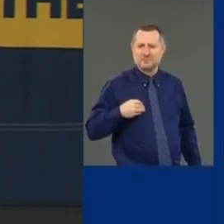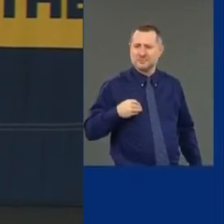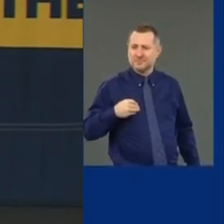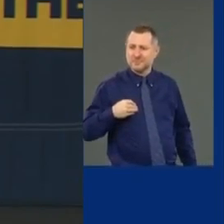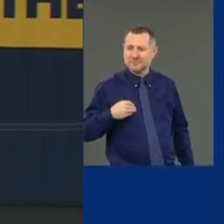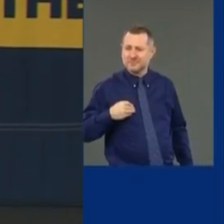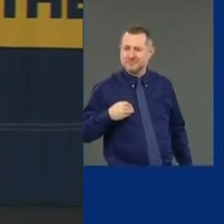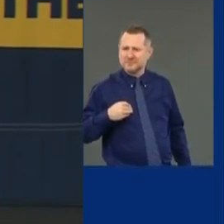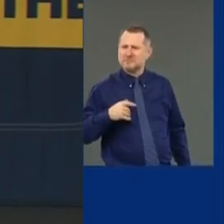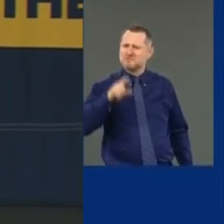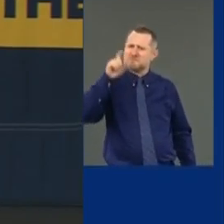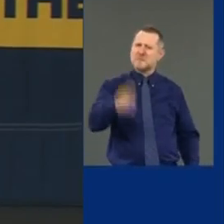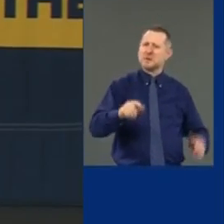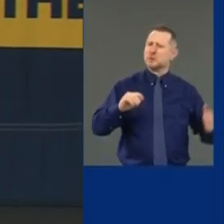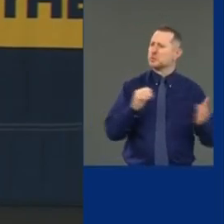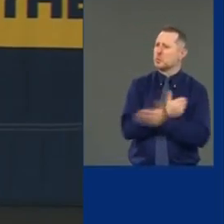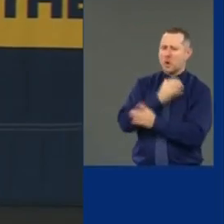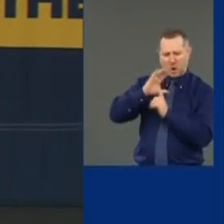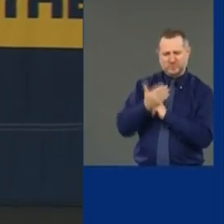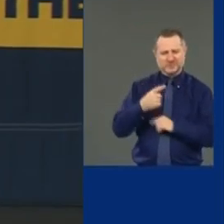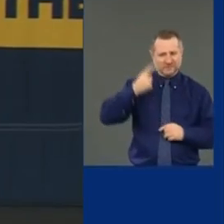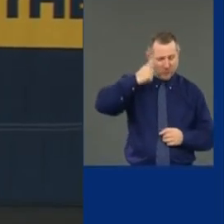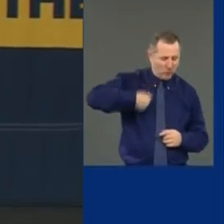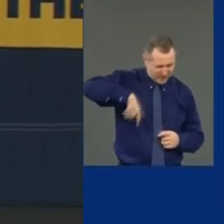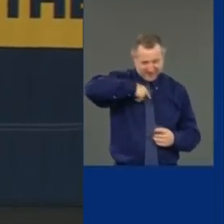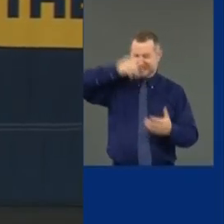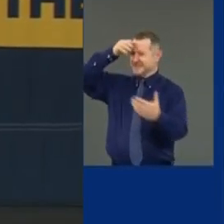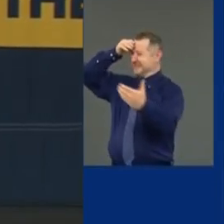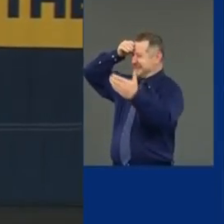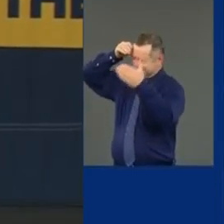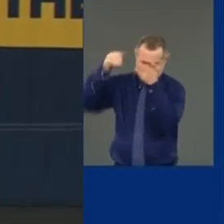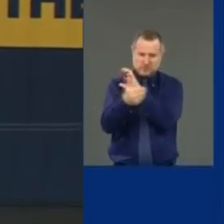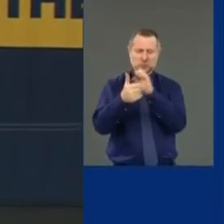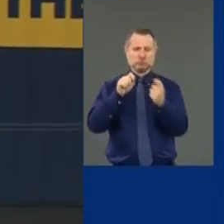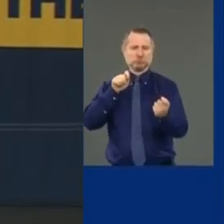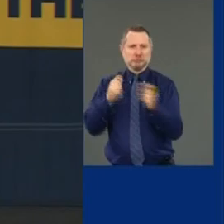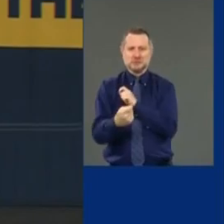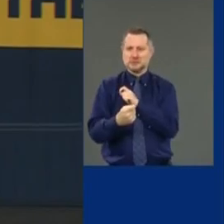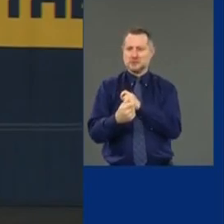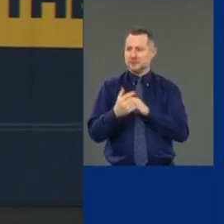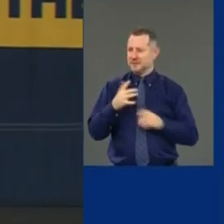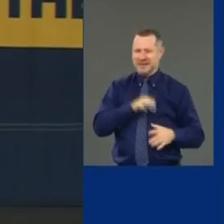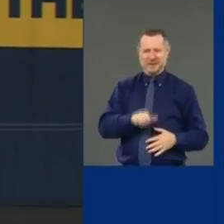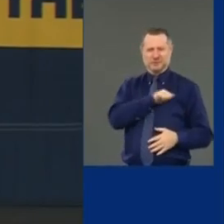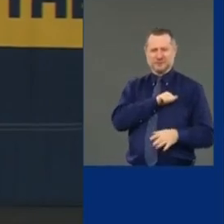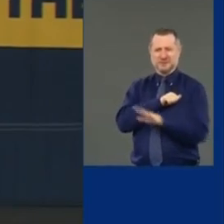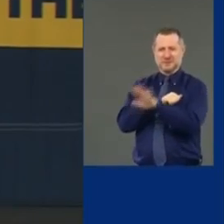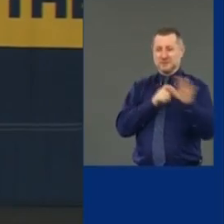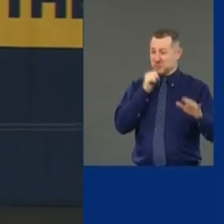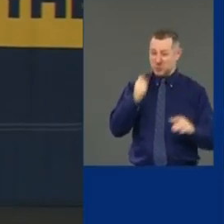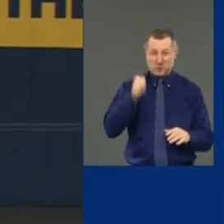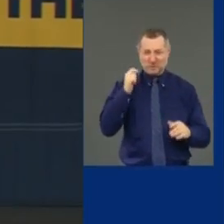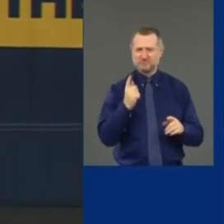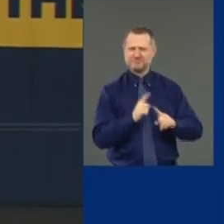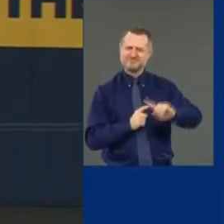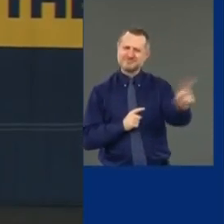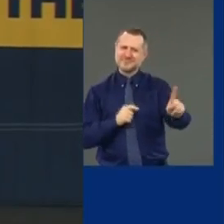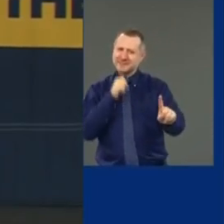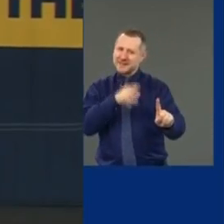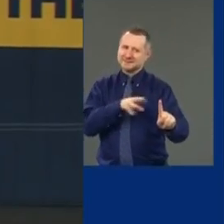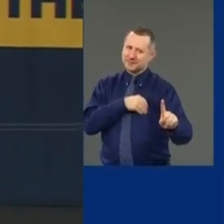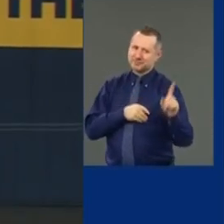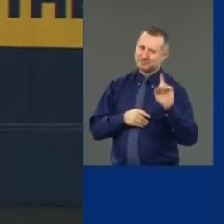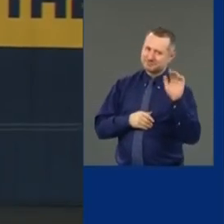to be the culture, and that has to be the attitude. It's not okay if you don't wear a mask. It's not okay for you